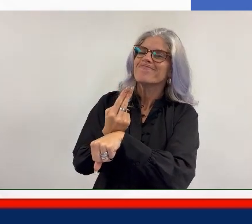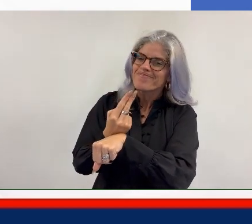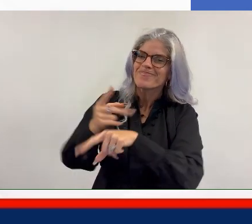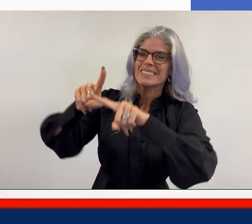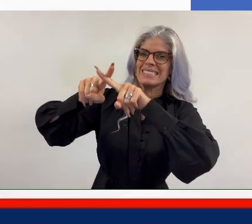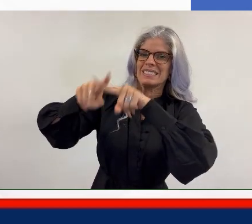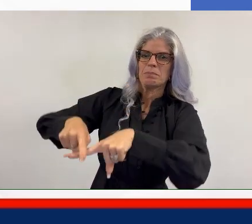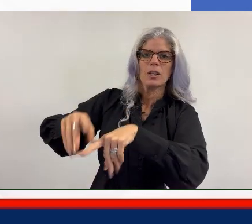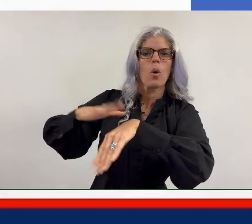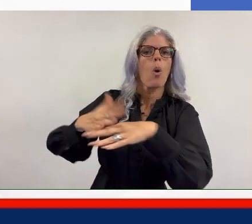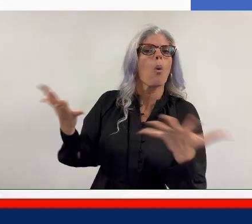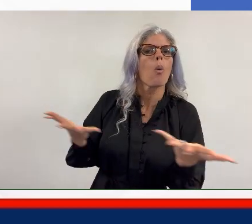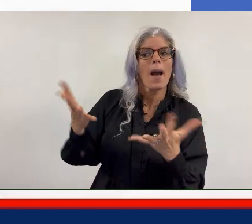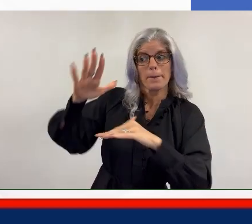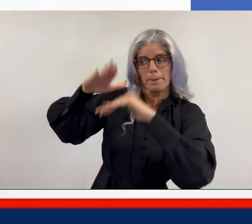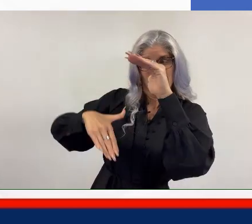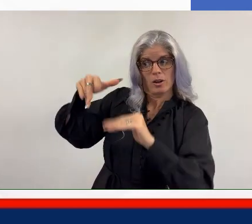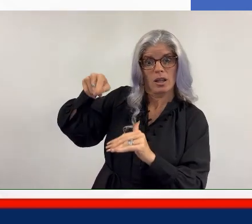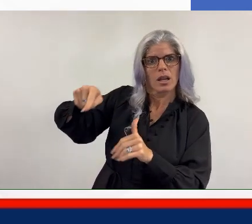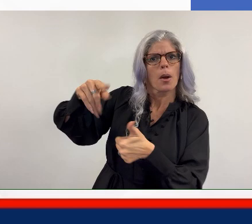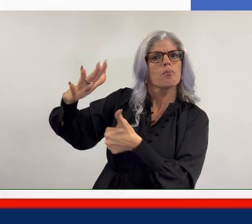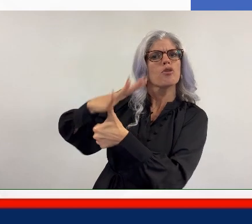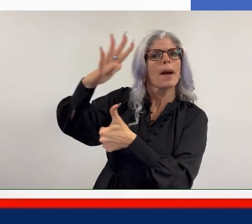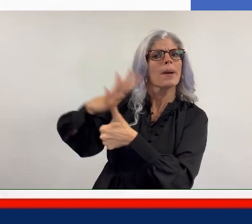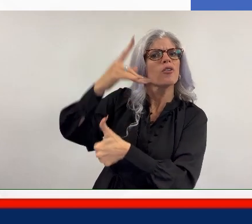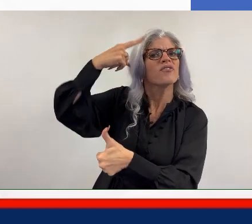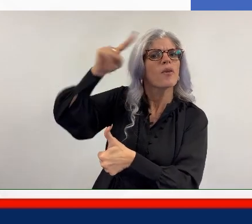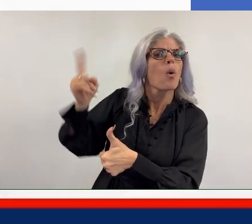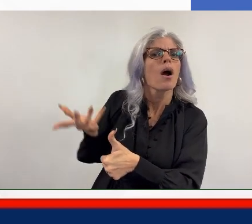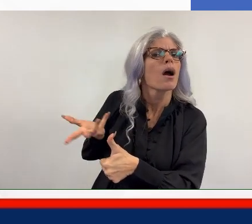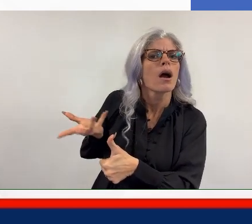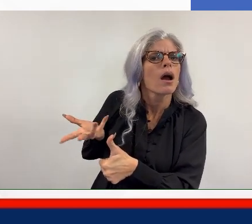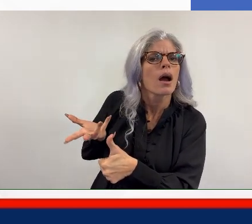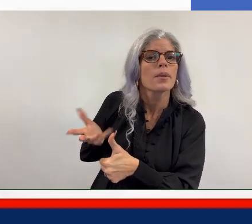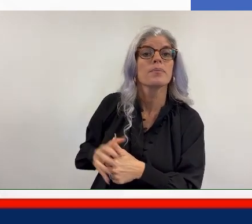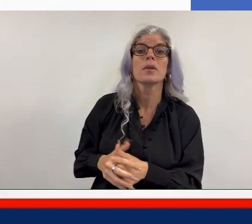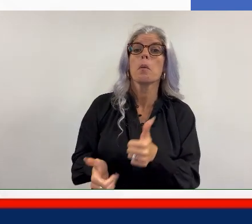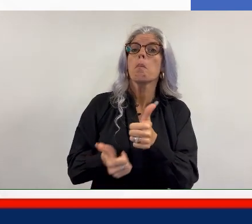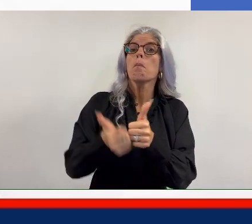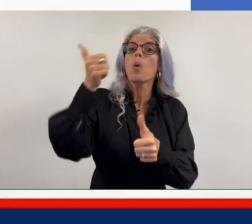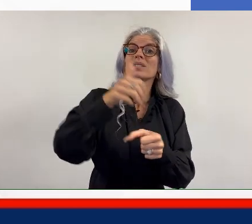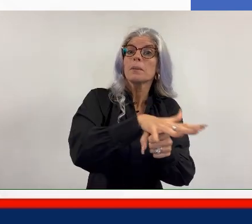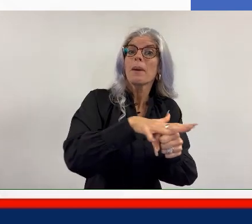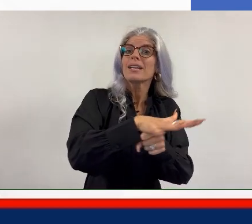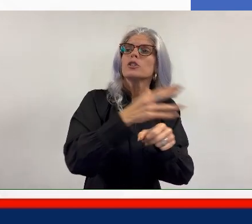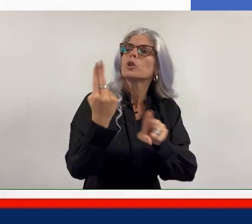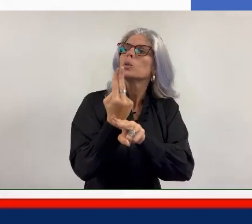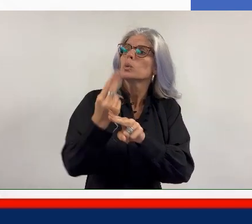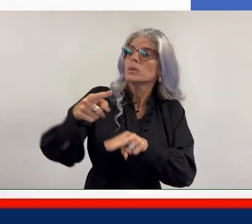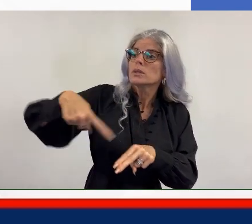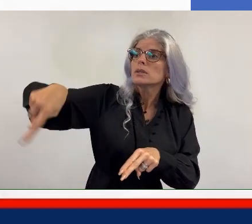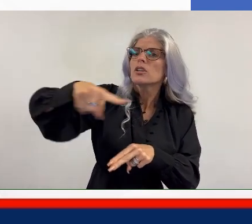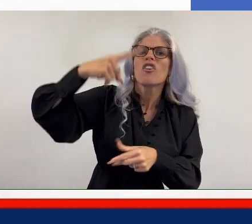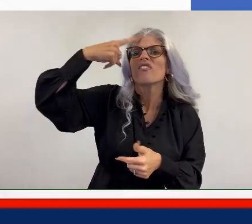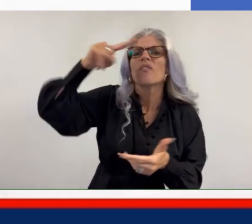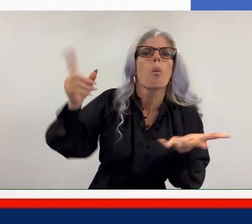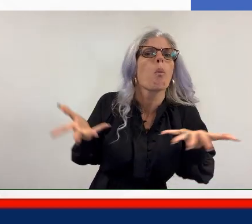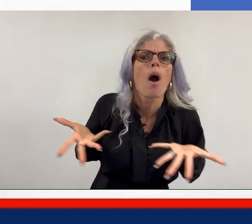incident, which, remember, is from September 23rd to November 4th, 2022.